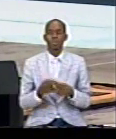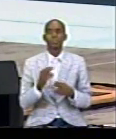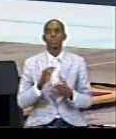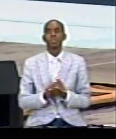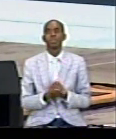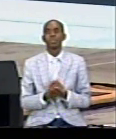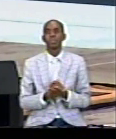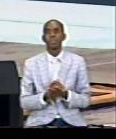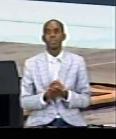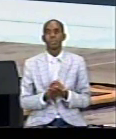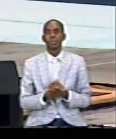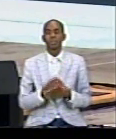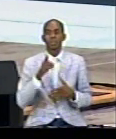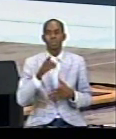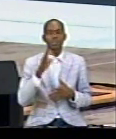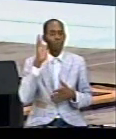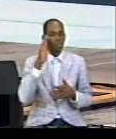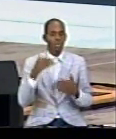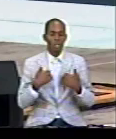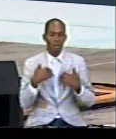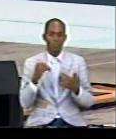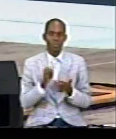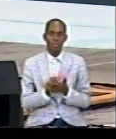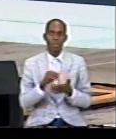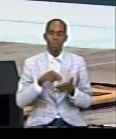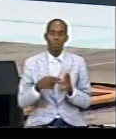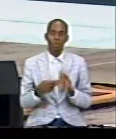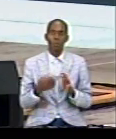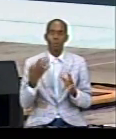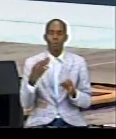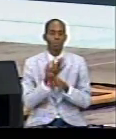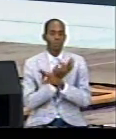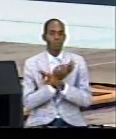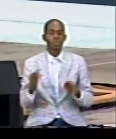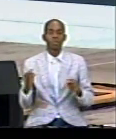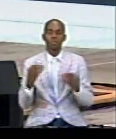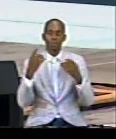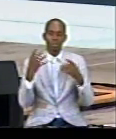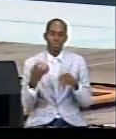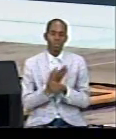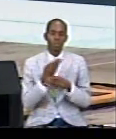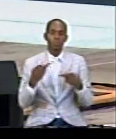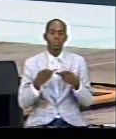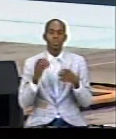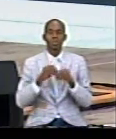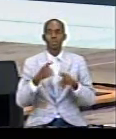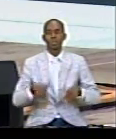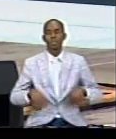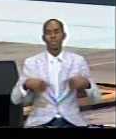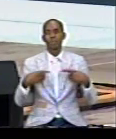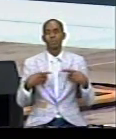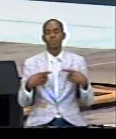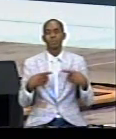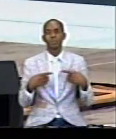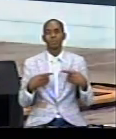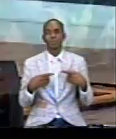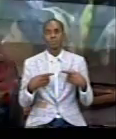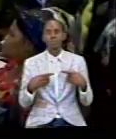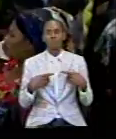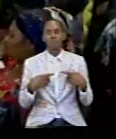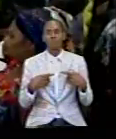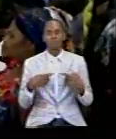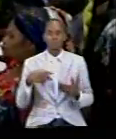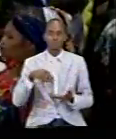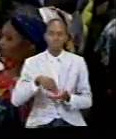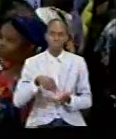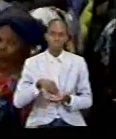Amen. You're going to have that purpose of freedom fulfilled in your life. Amen. Where are you? Rise